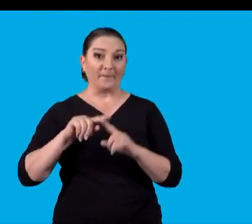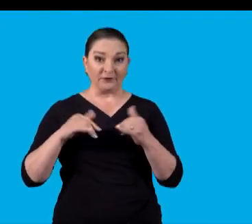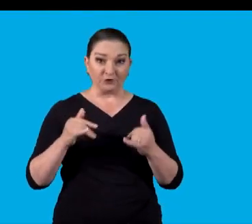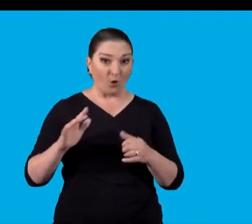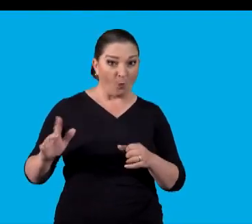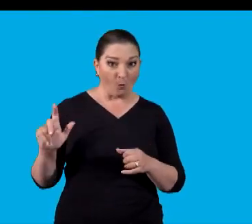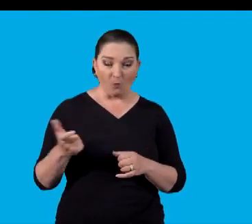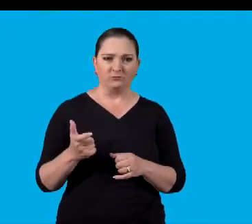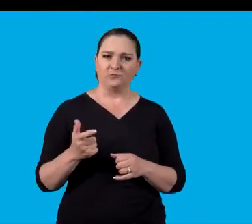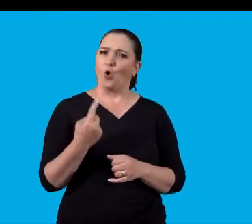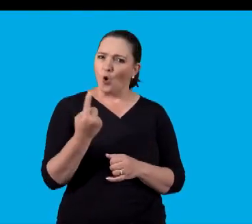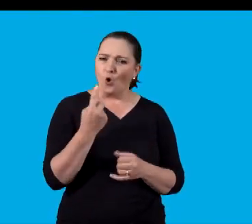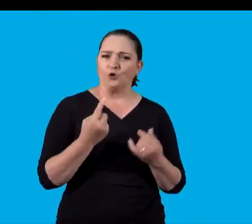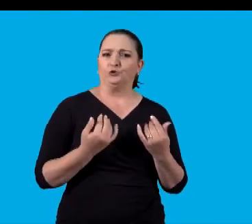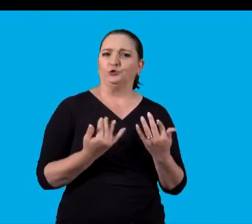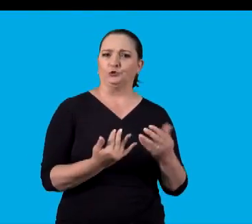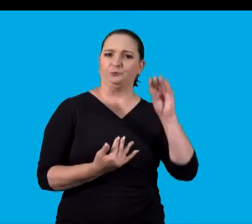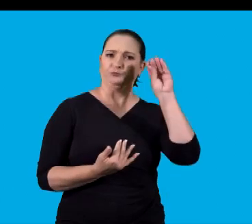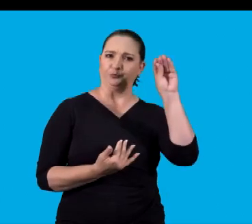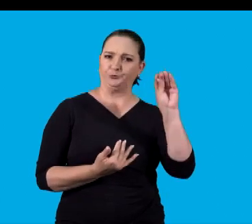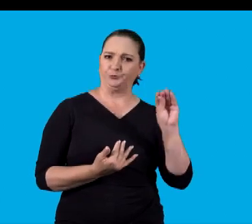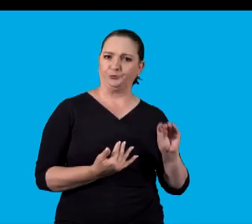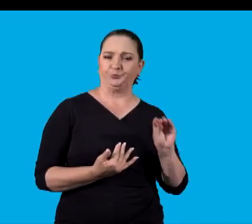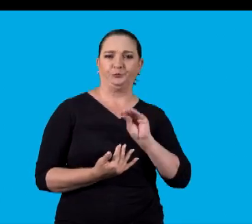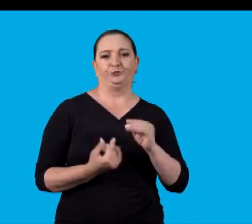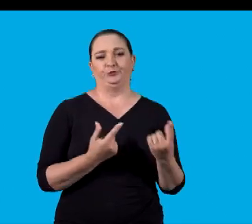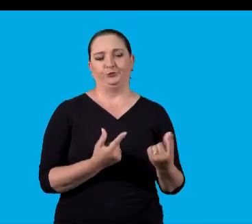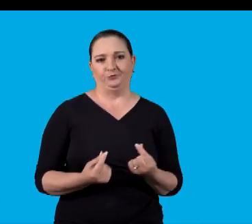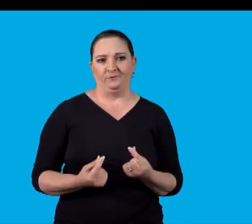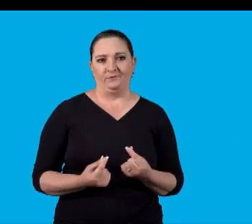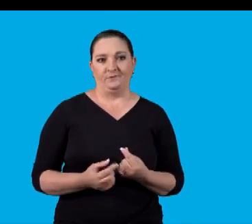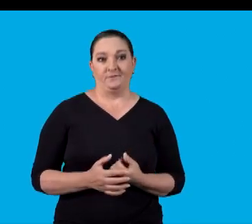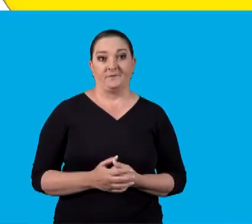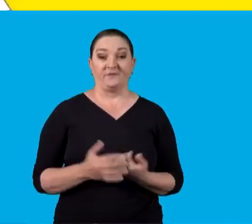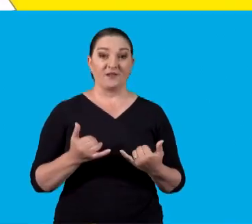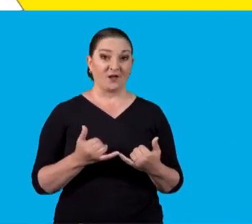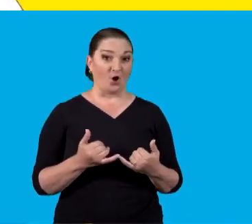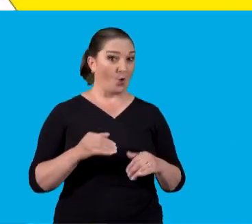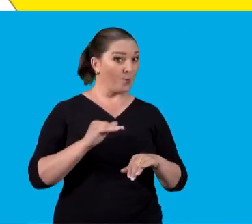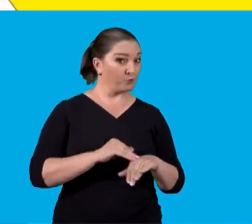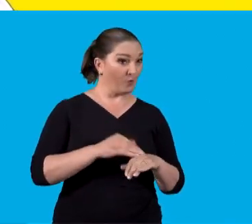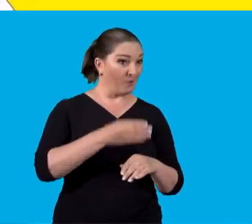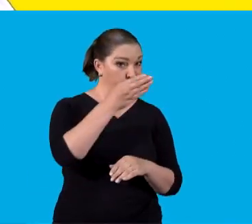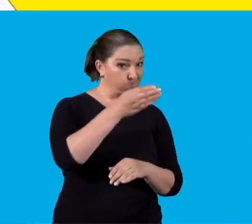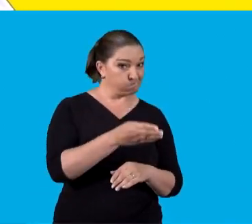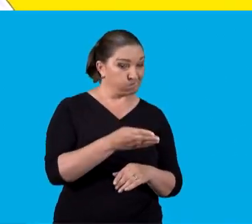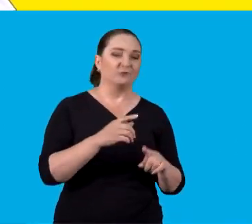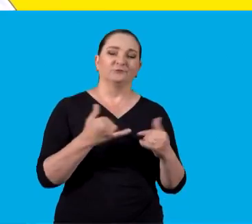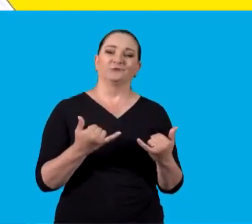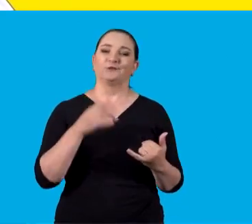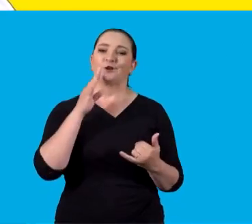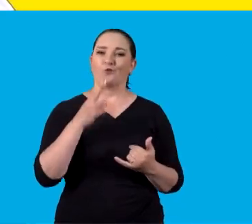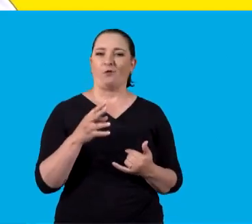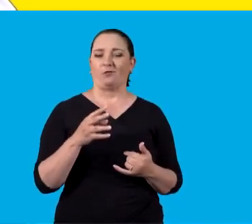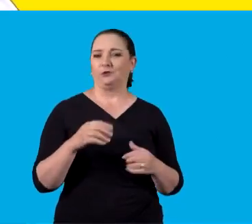I'll only look at the highlighted green parts. So if you have a problem with any of these parts, today I'm going to